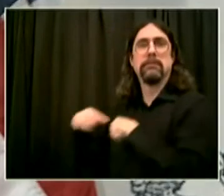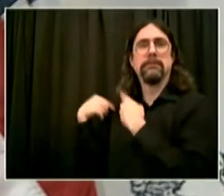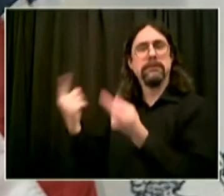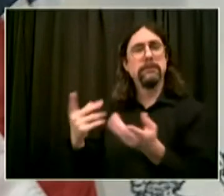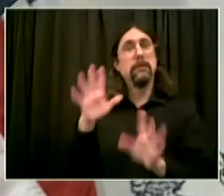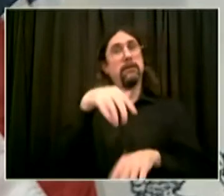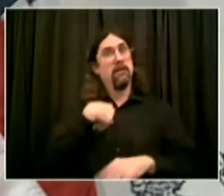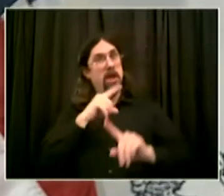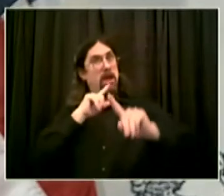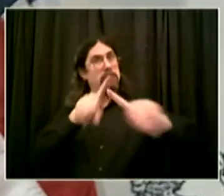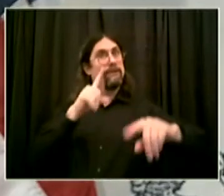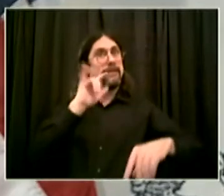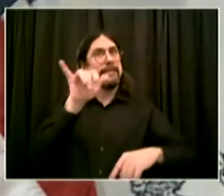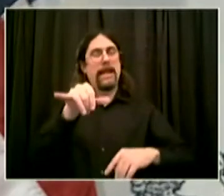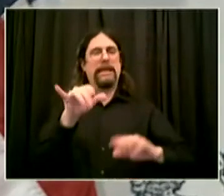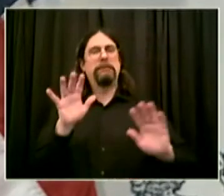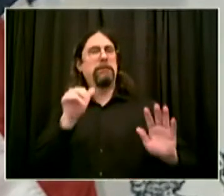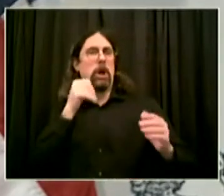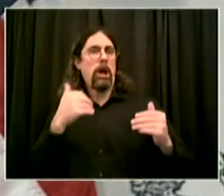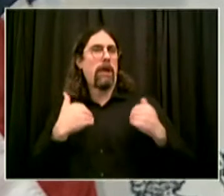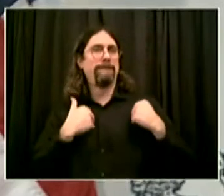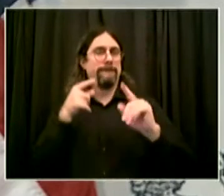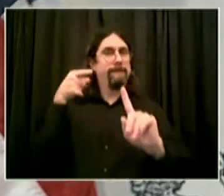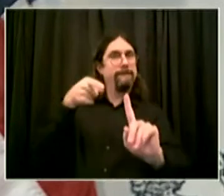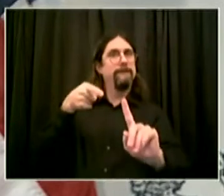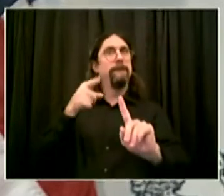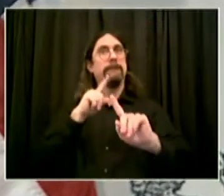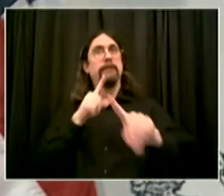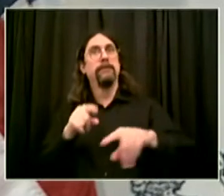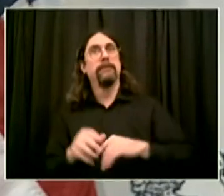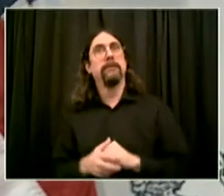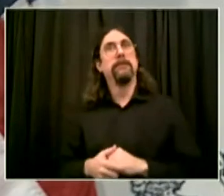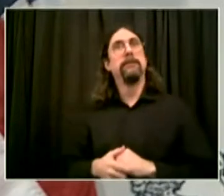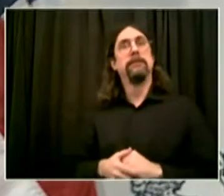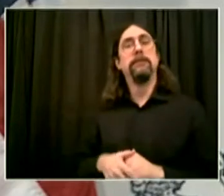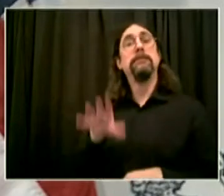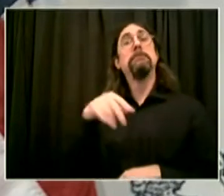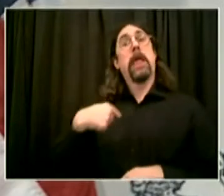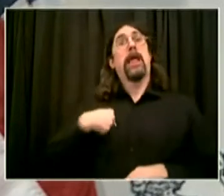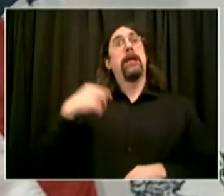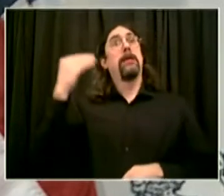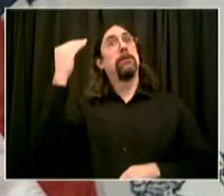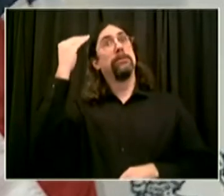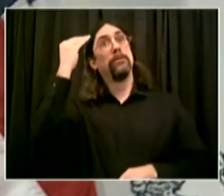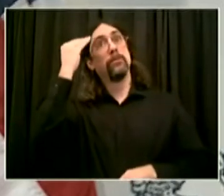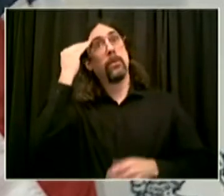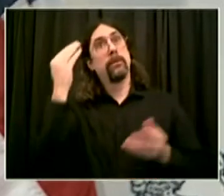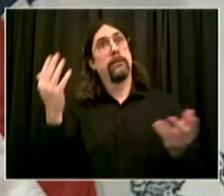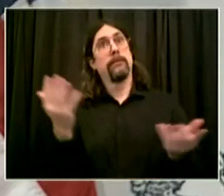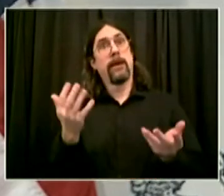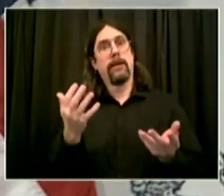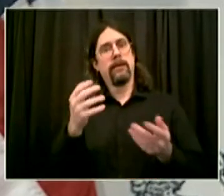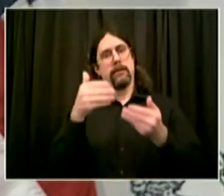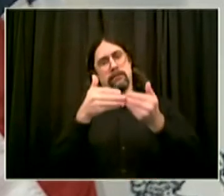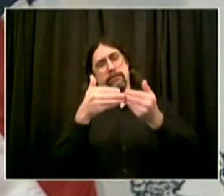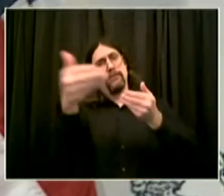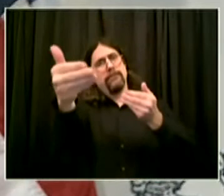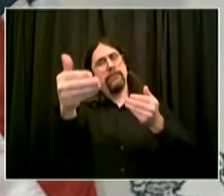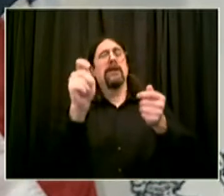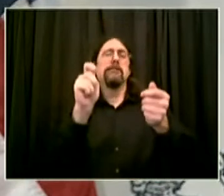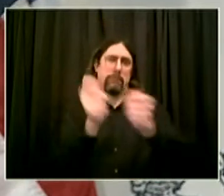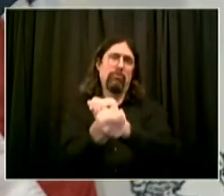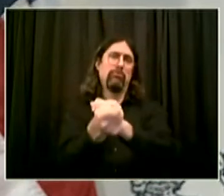making a host of reform, not just what the DOI report said. Those, again, I've seen many critical